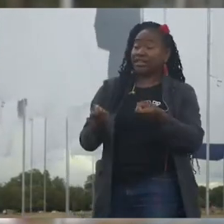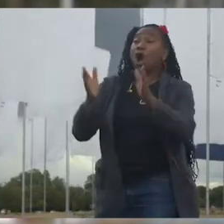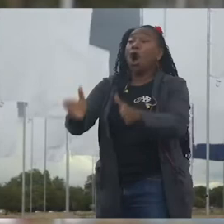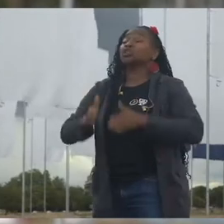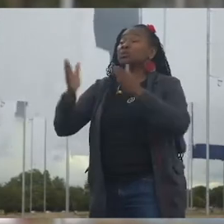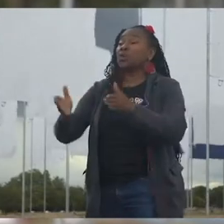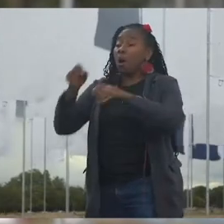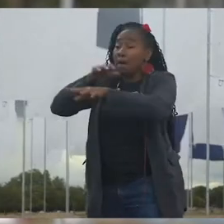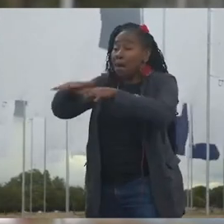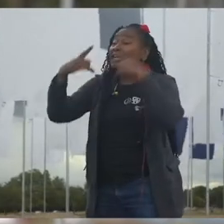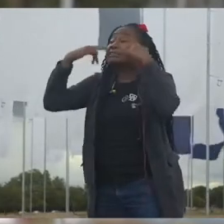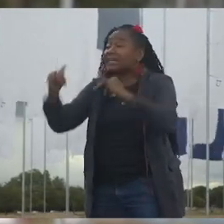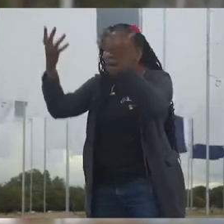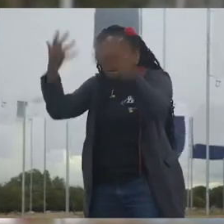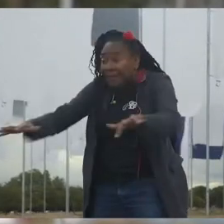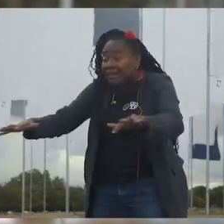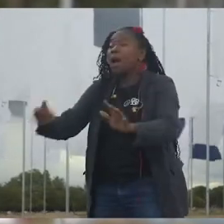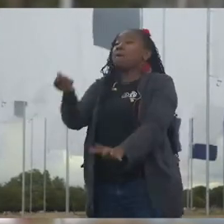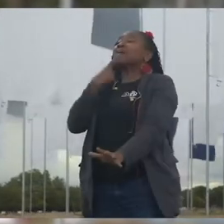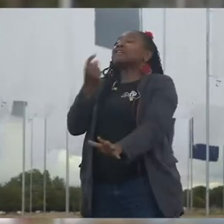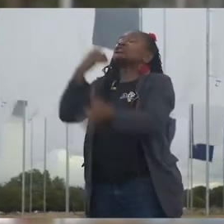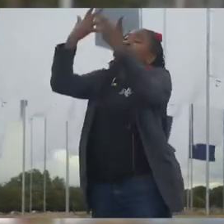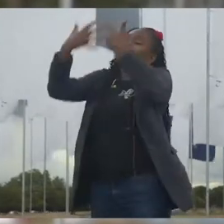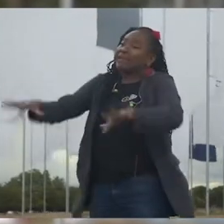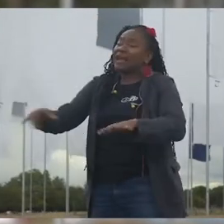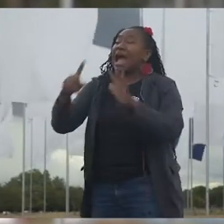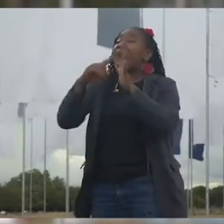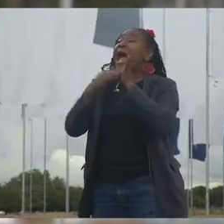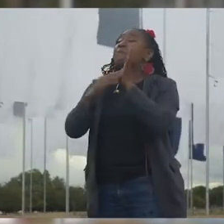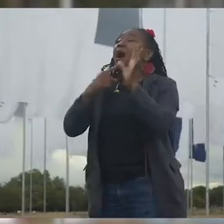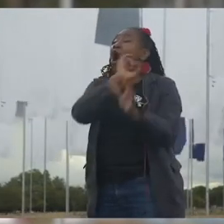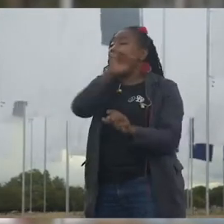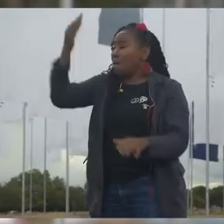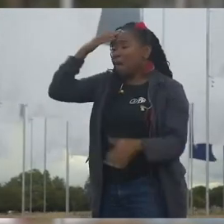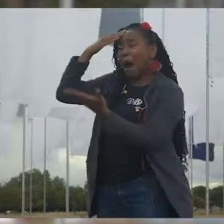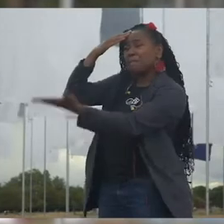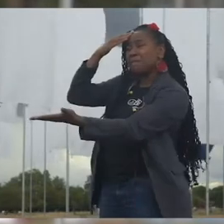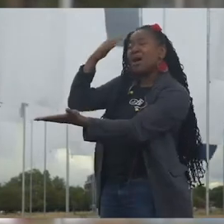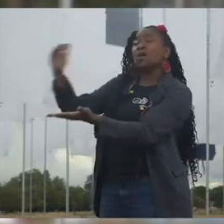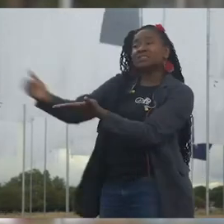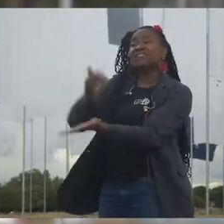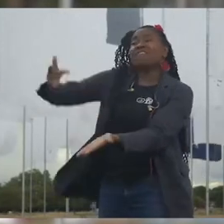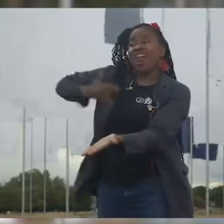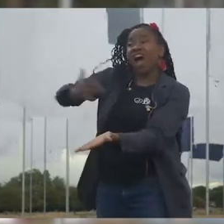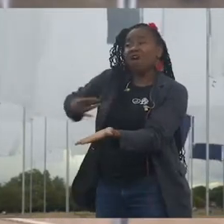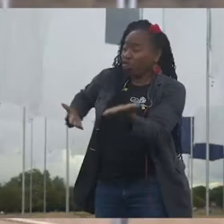her medication. A literal lifeline for Emma's mum and many more throughout the whole of this